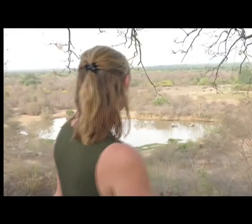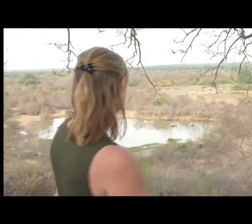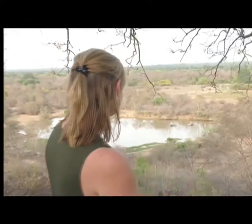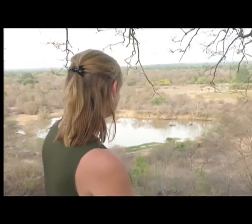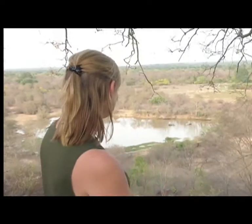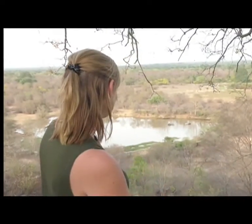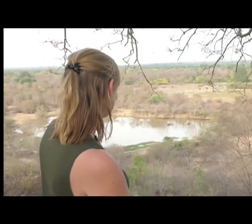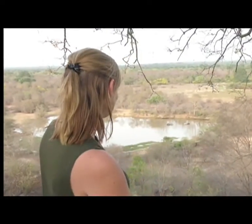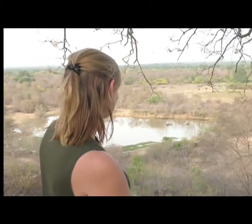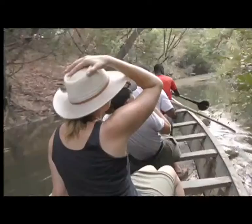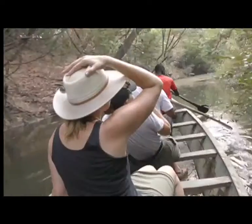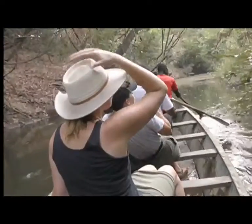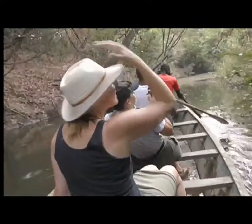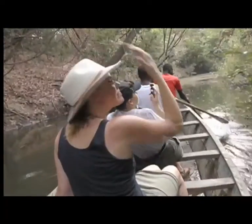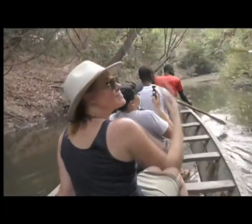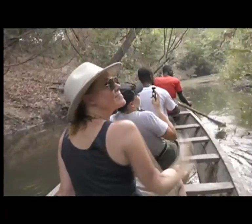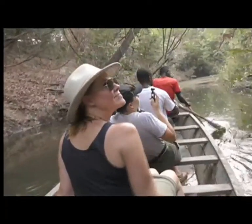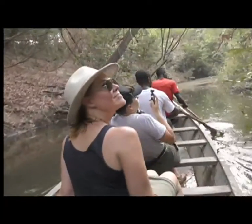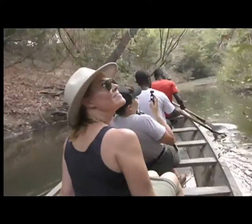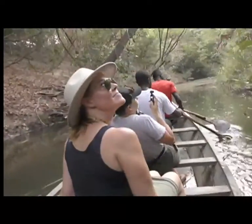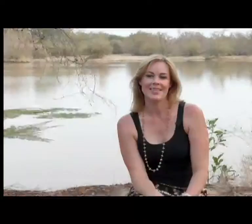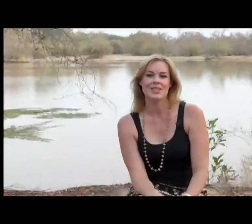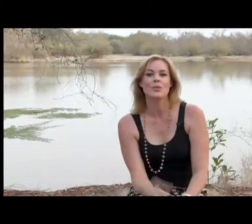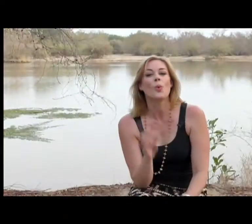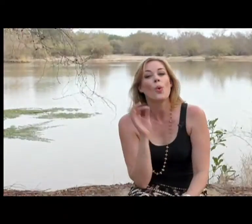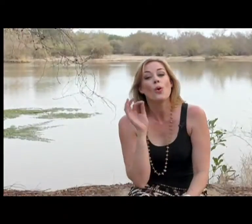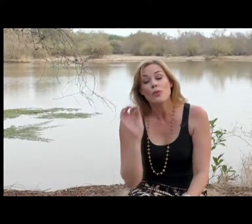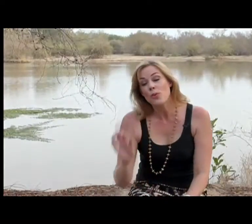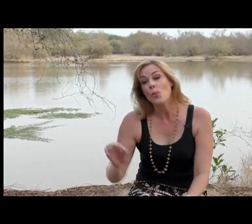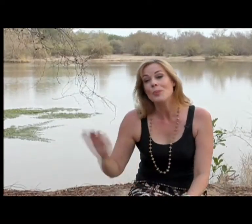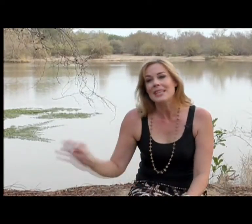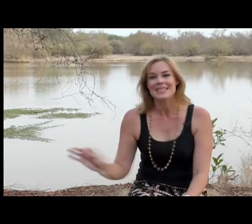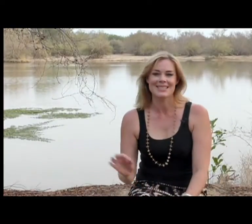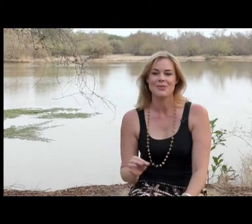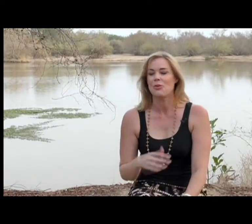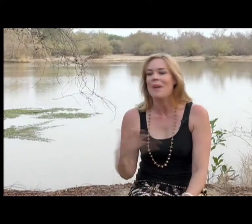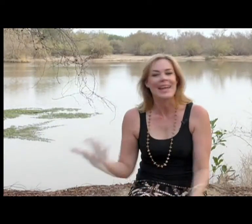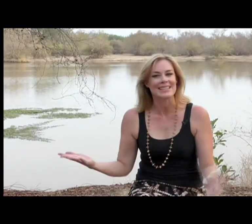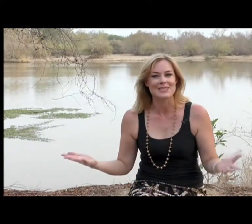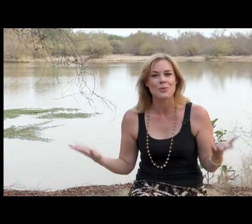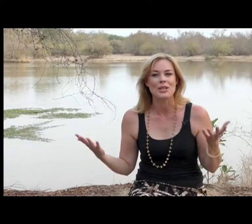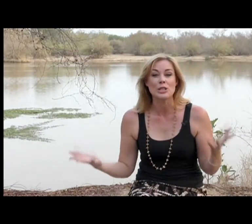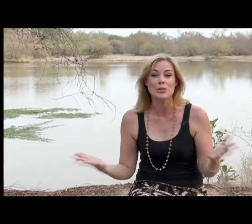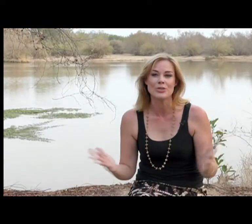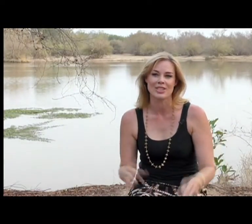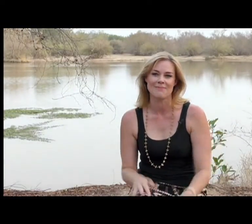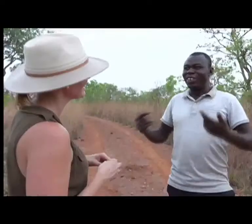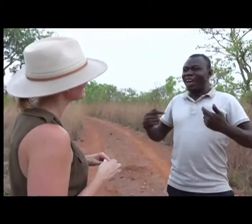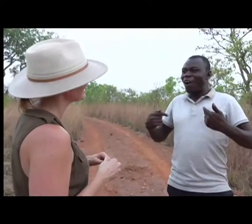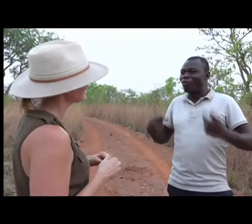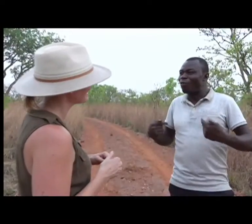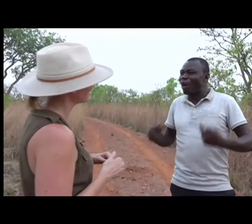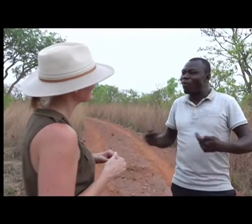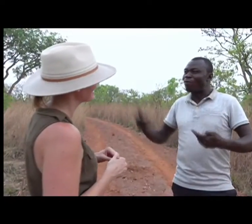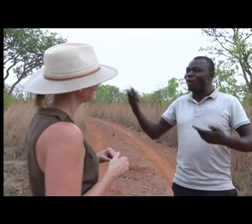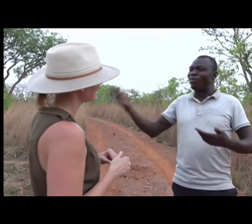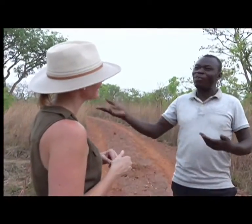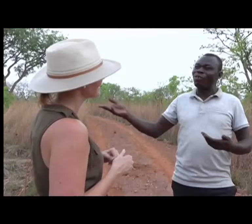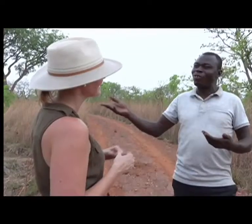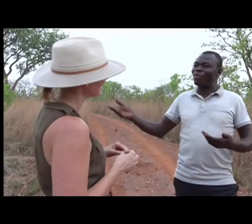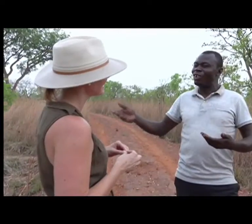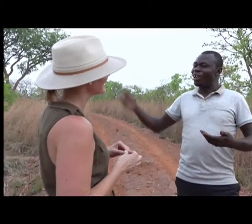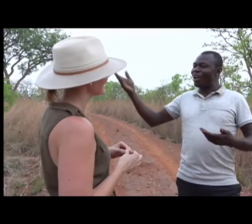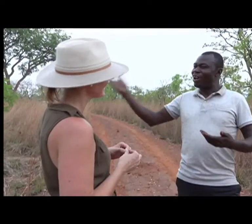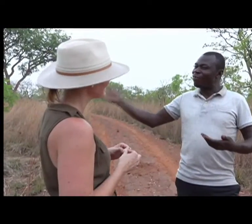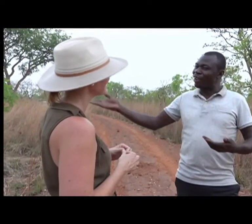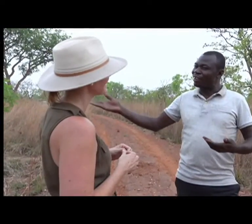war against destruction, the war against loss, the war for peace, for balance, for inclusion. It is out of my way.